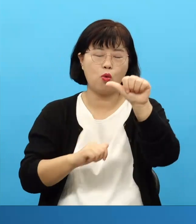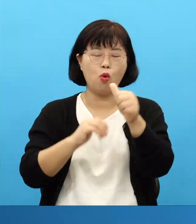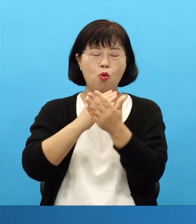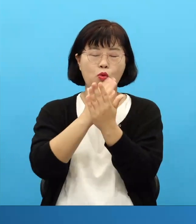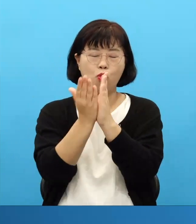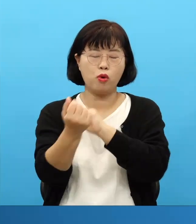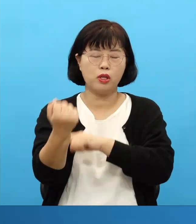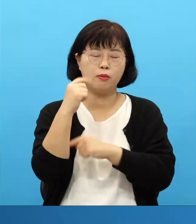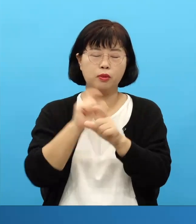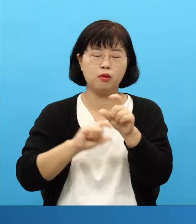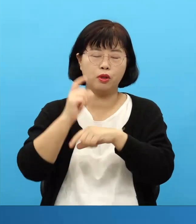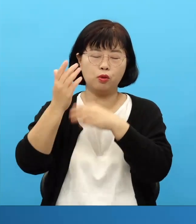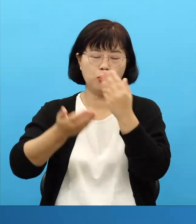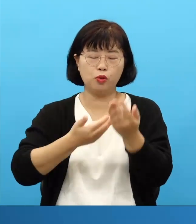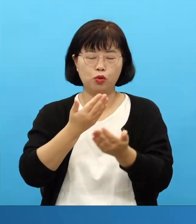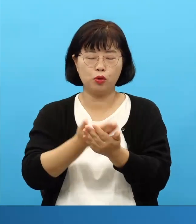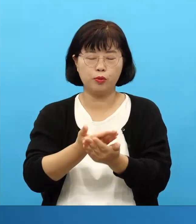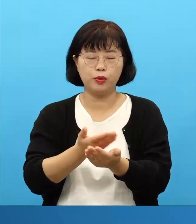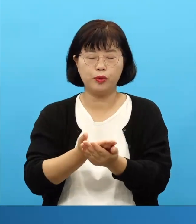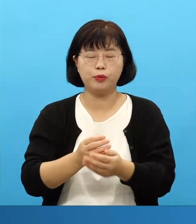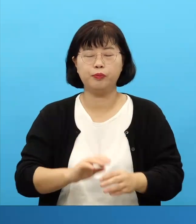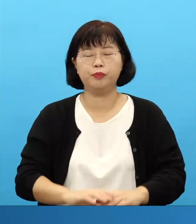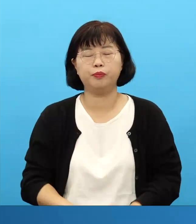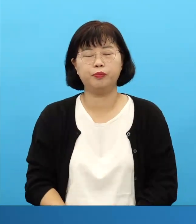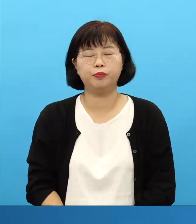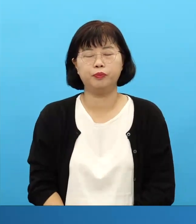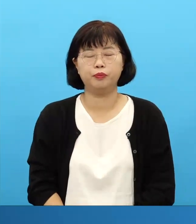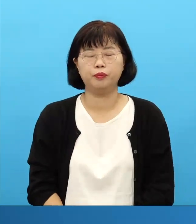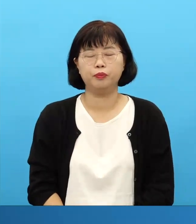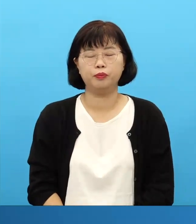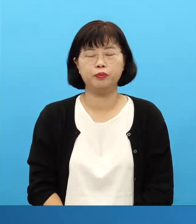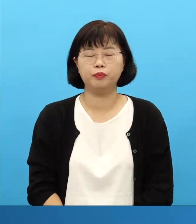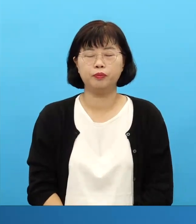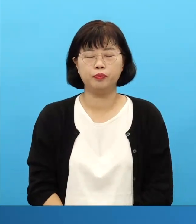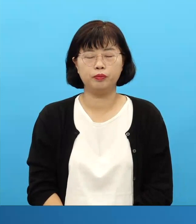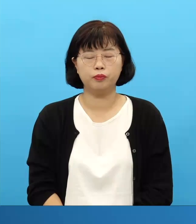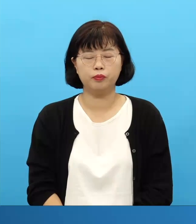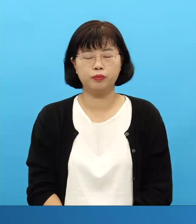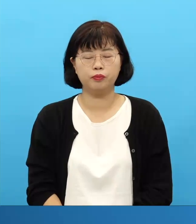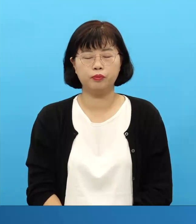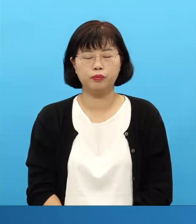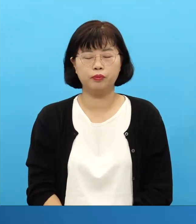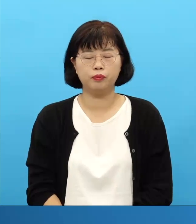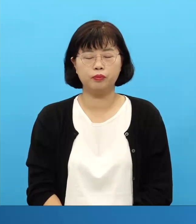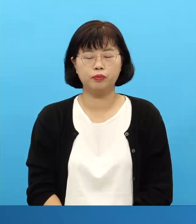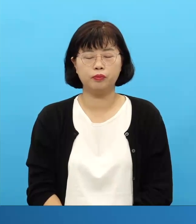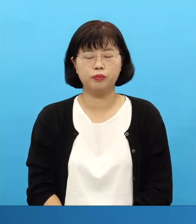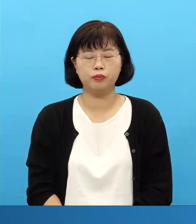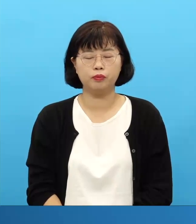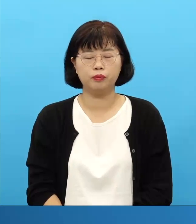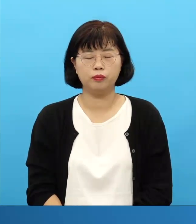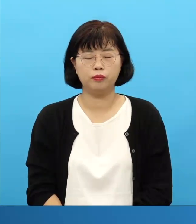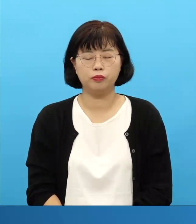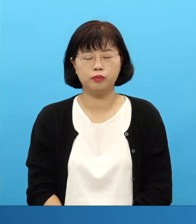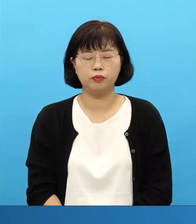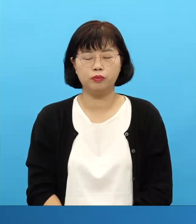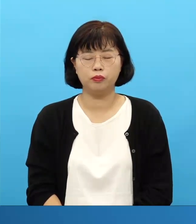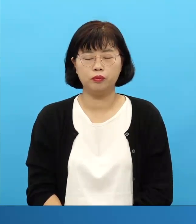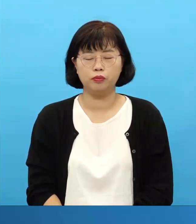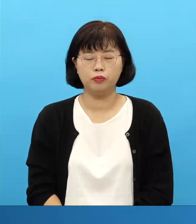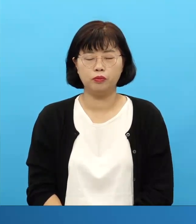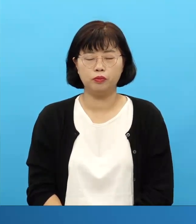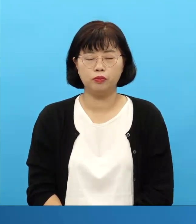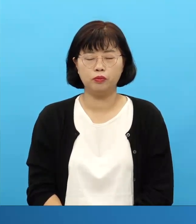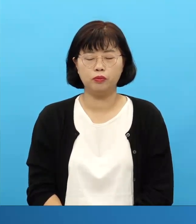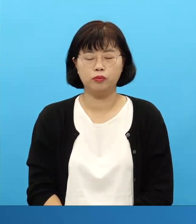the authority of Satan hindering our message be dismantled and may Pastor Gwangsu Ryu be filled with Holy Spirit and empowered